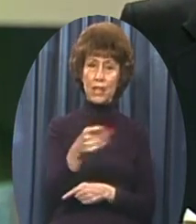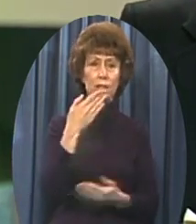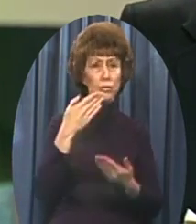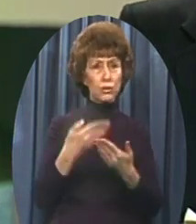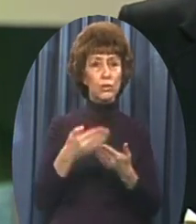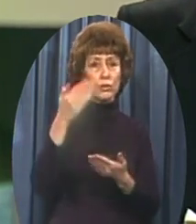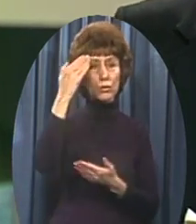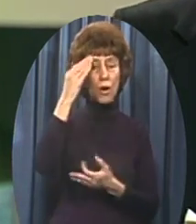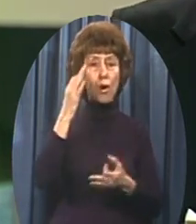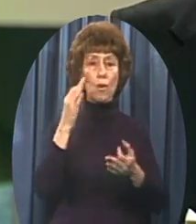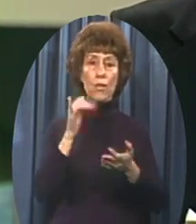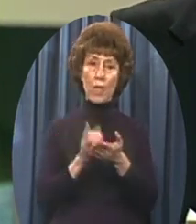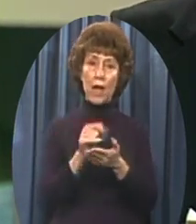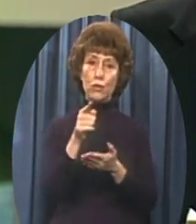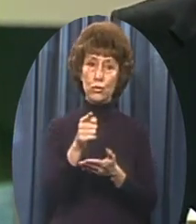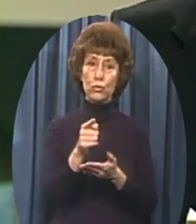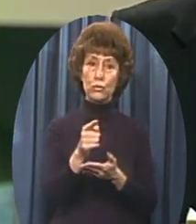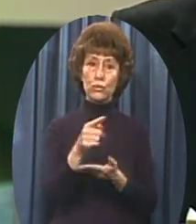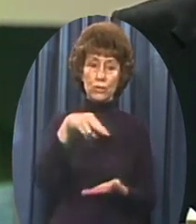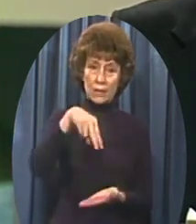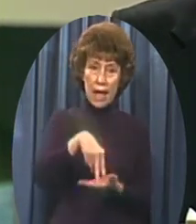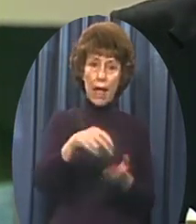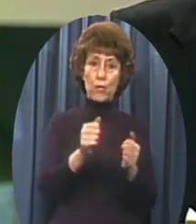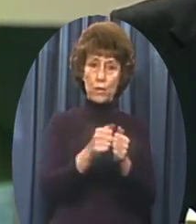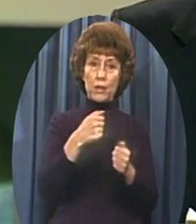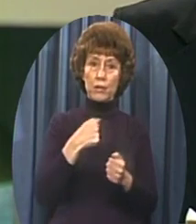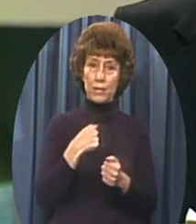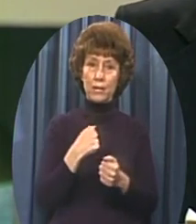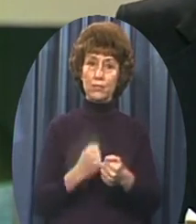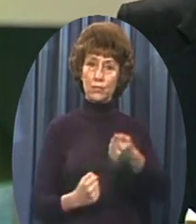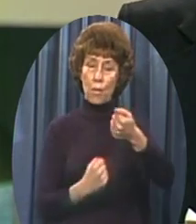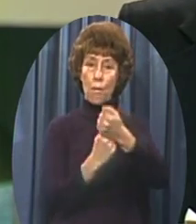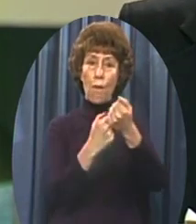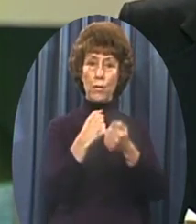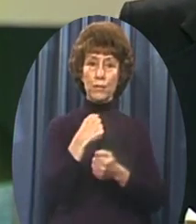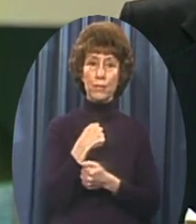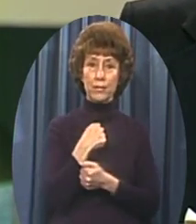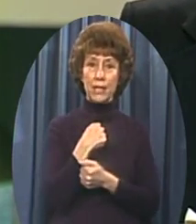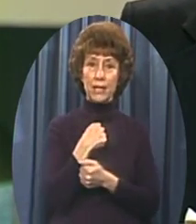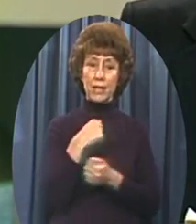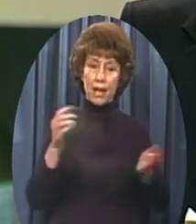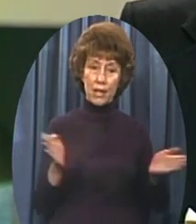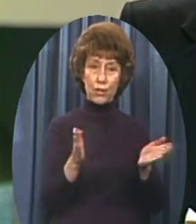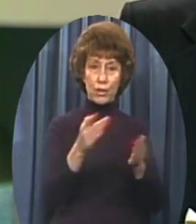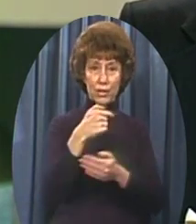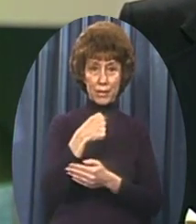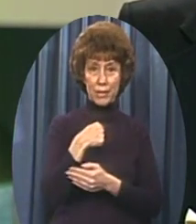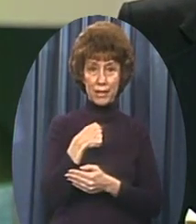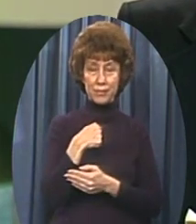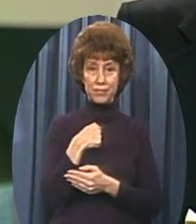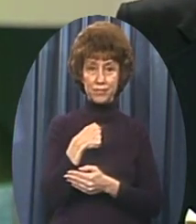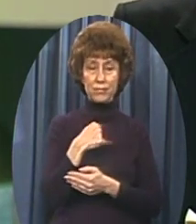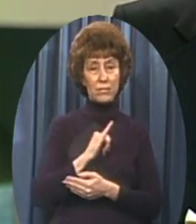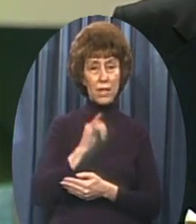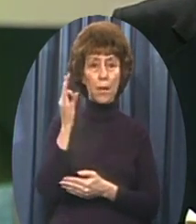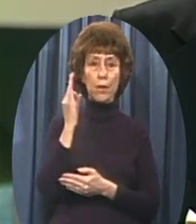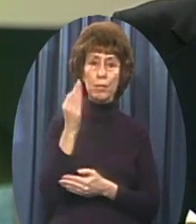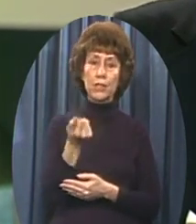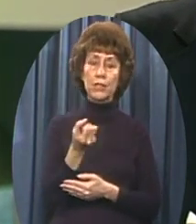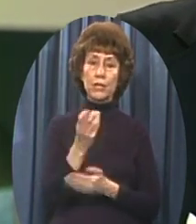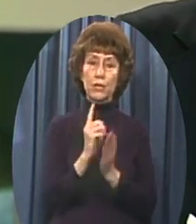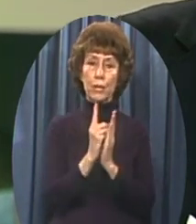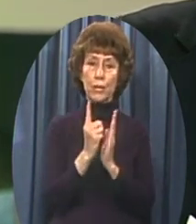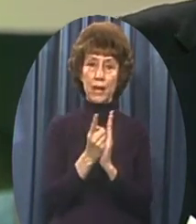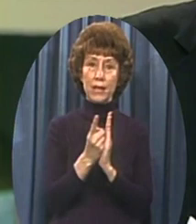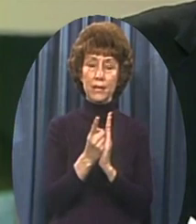on living in the hour of trouble. That applies to all of us. These are troublous times. I'll be asking